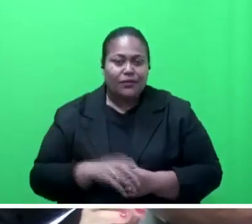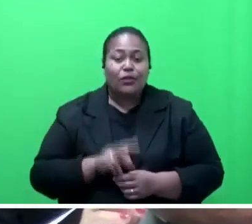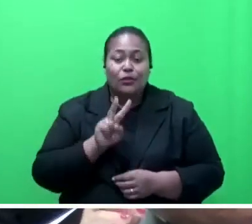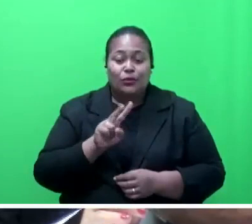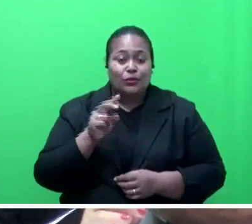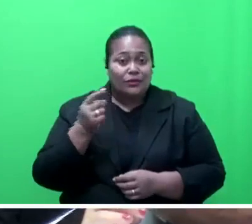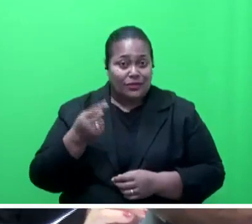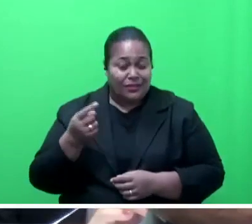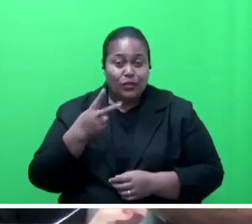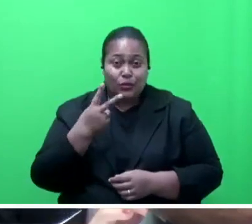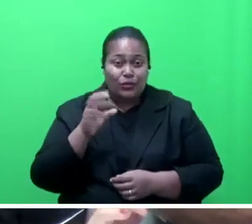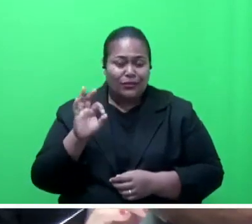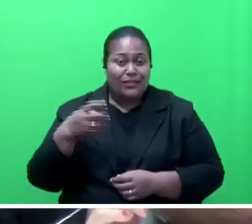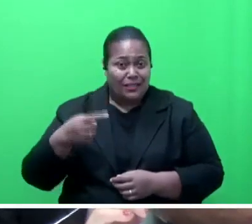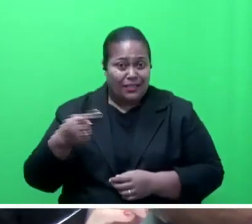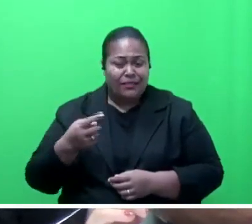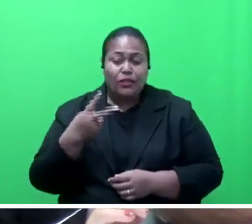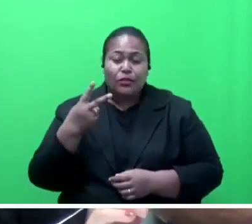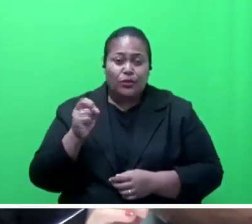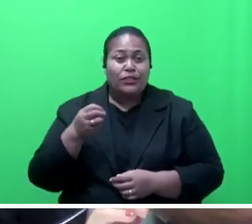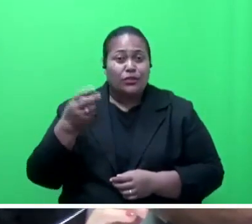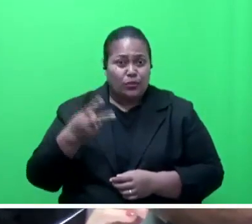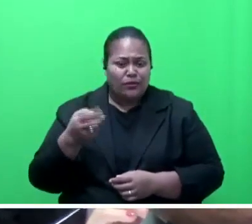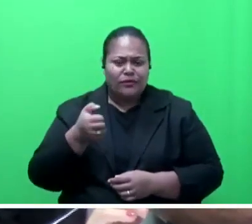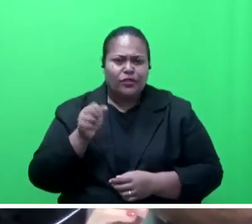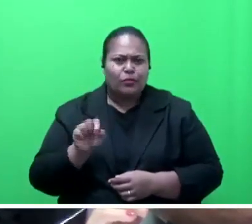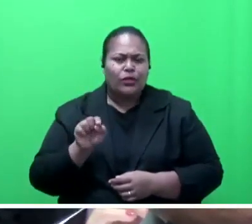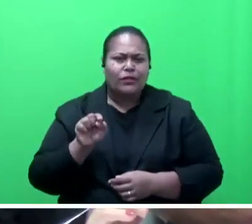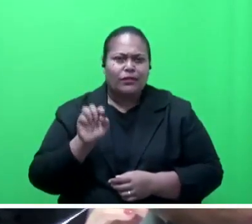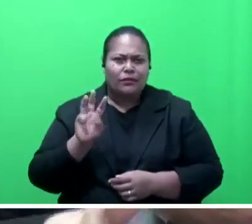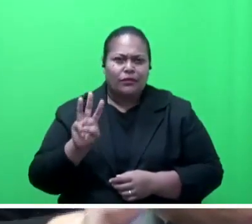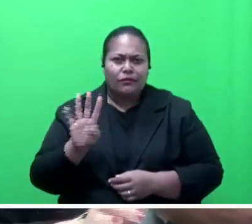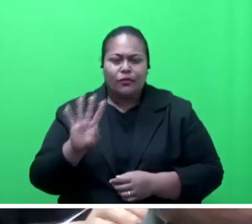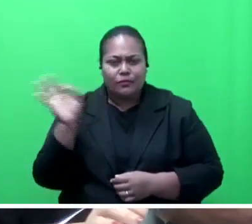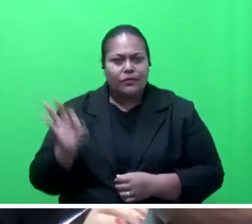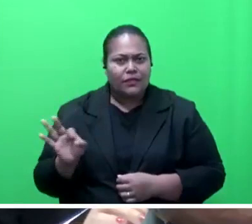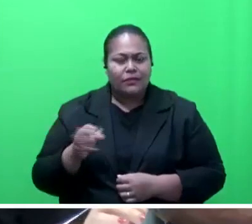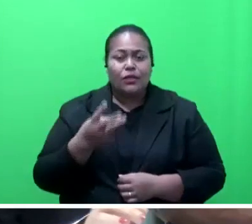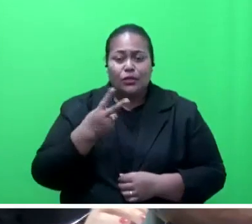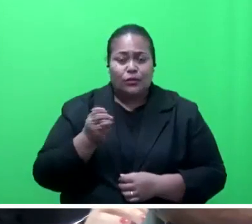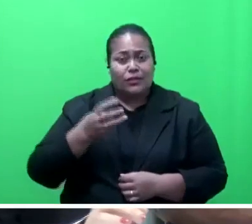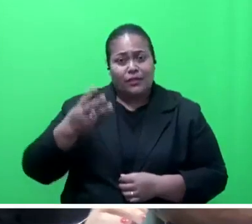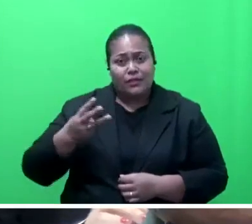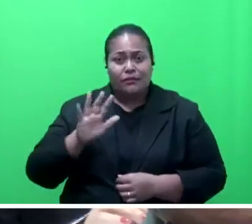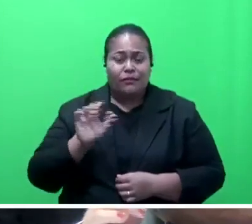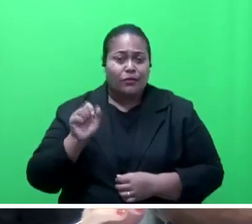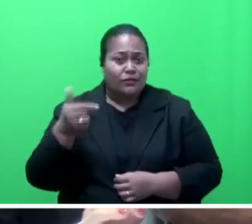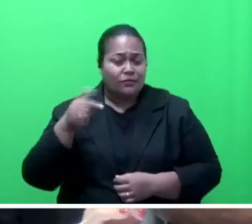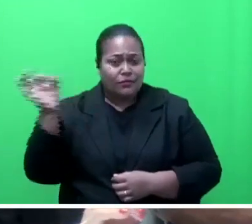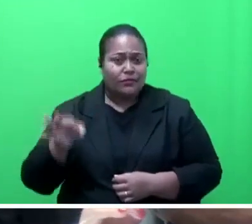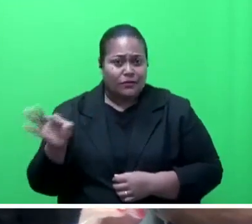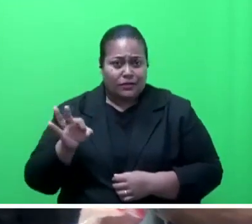3%. 2012, 6.34%. 2013, 5.7%. 2014,